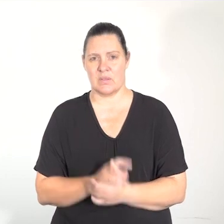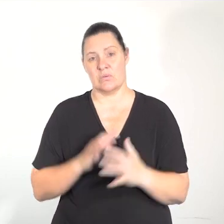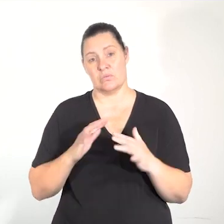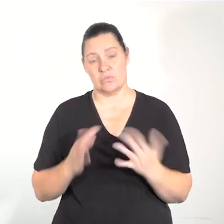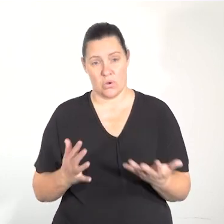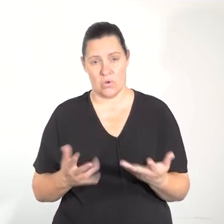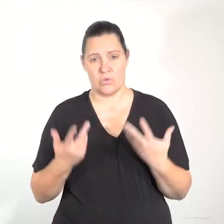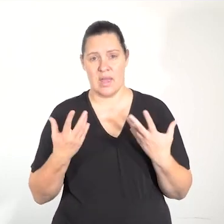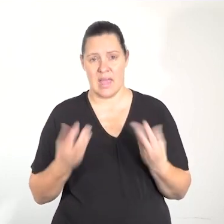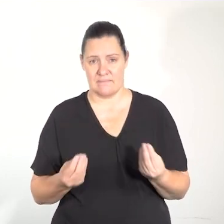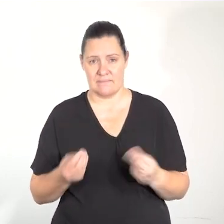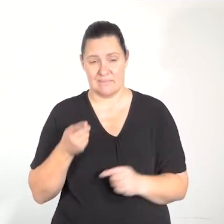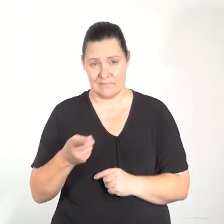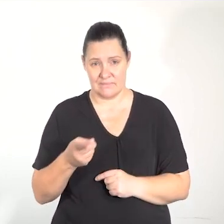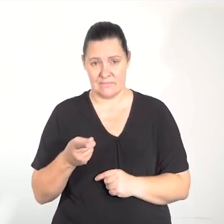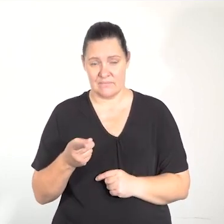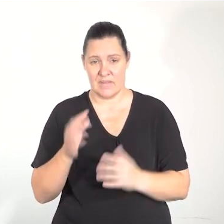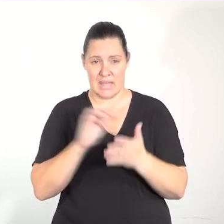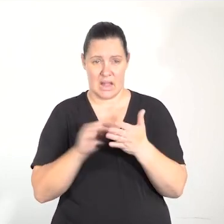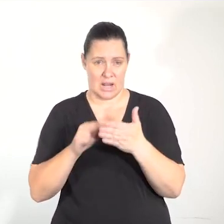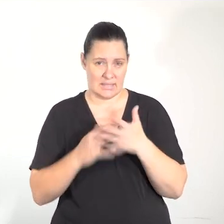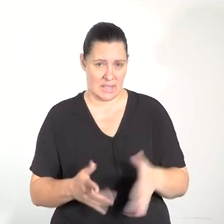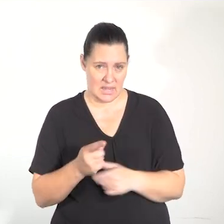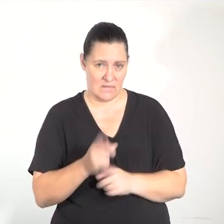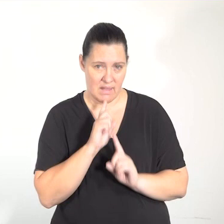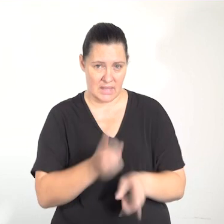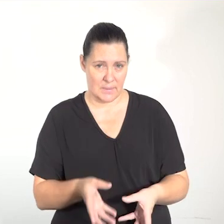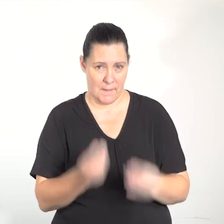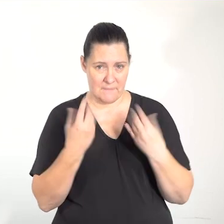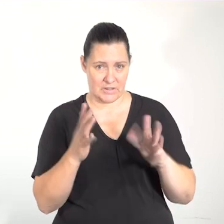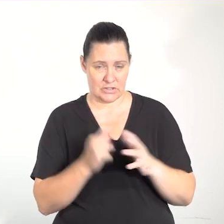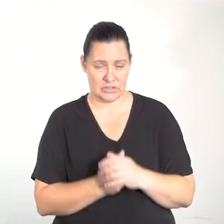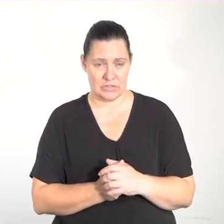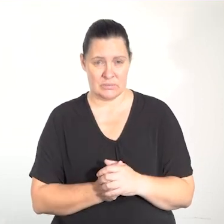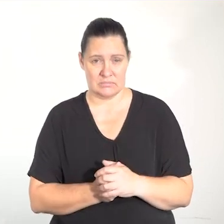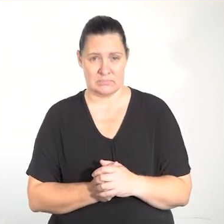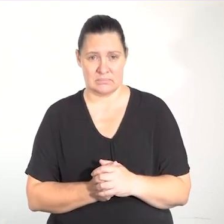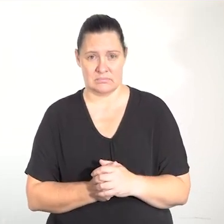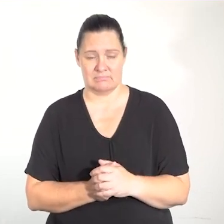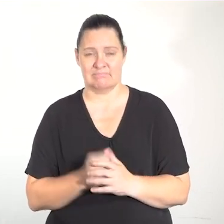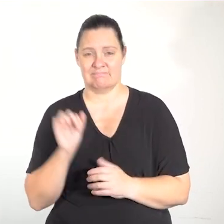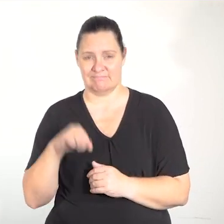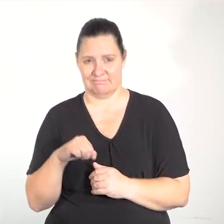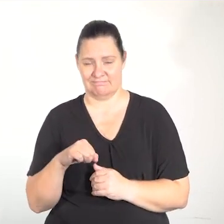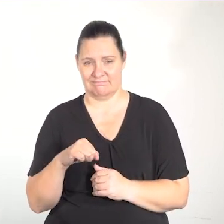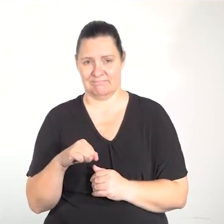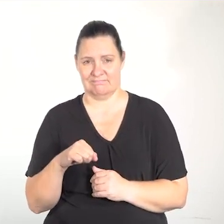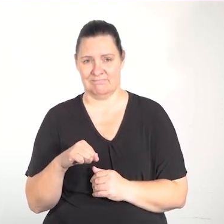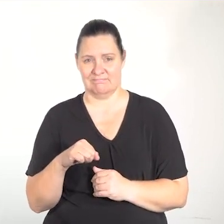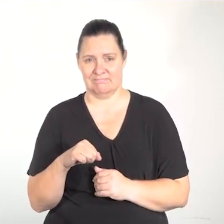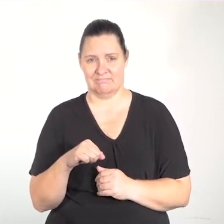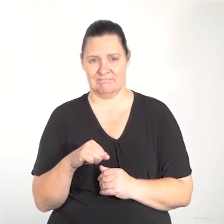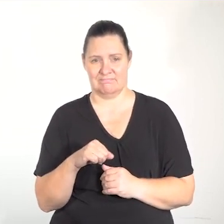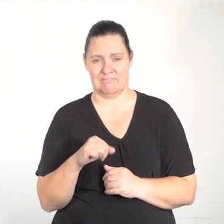Right, so do you have that on your calculator? Do you have your answer already? Yes, it